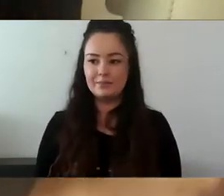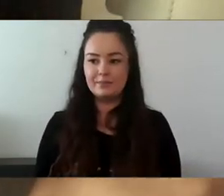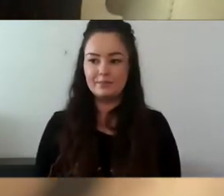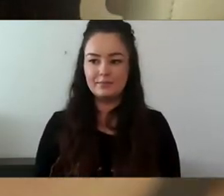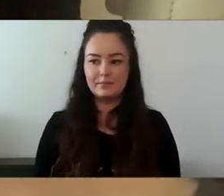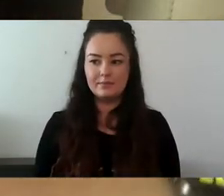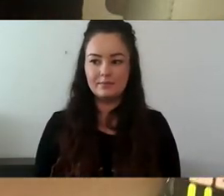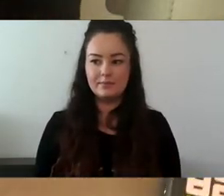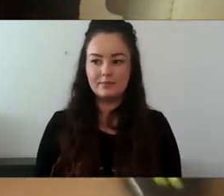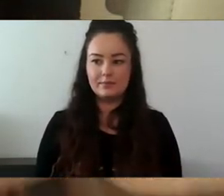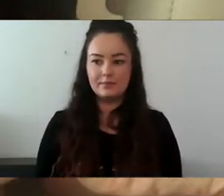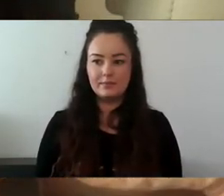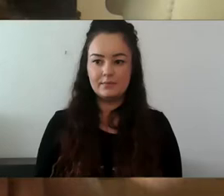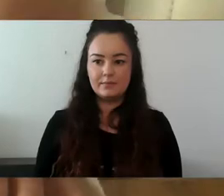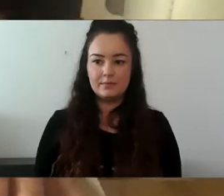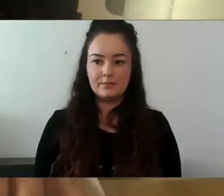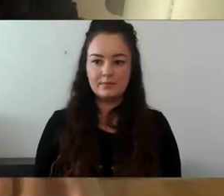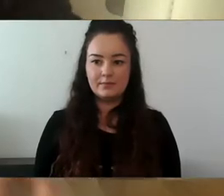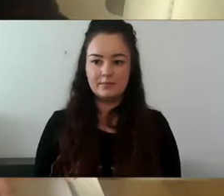for this picture.